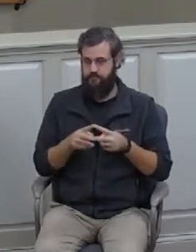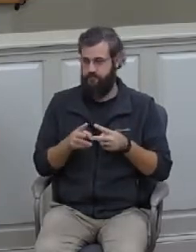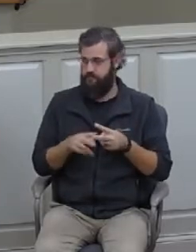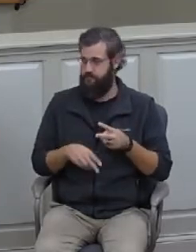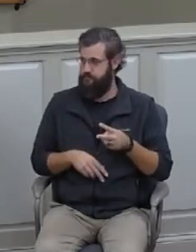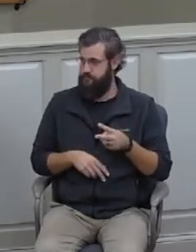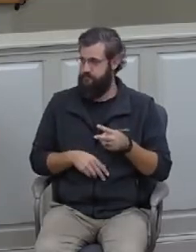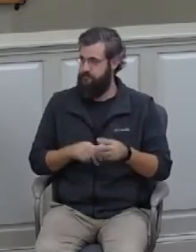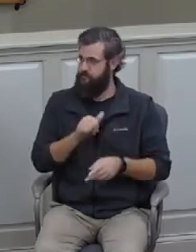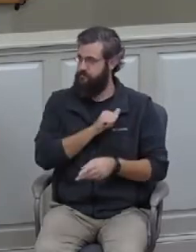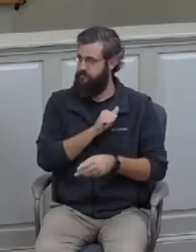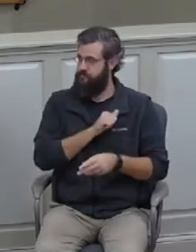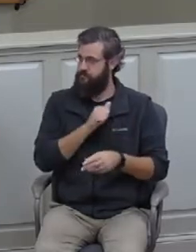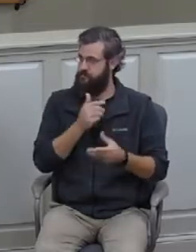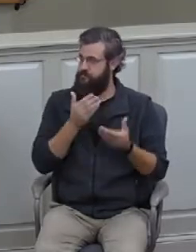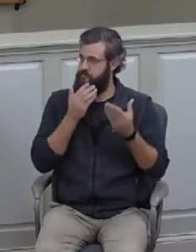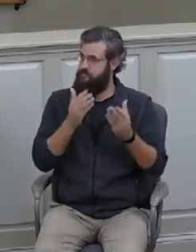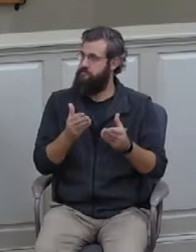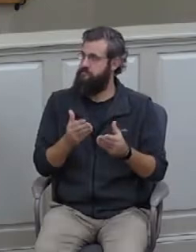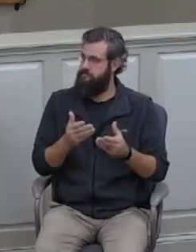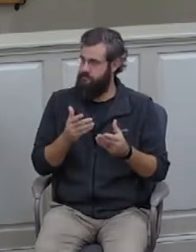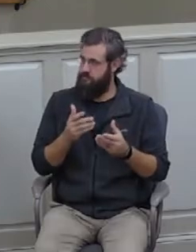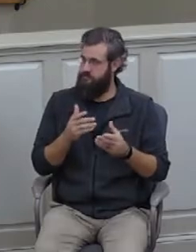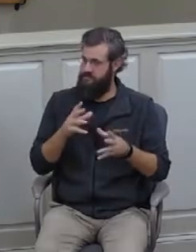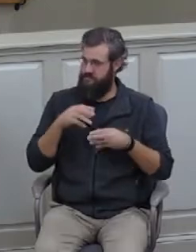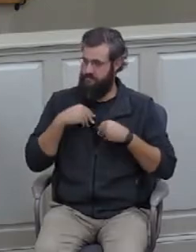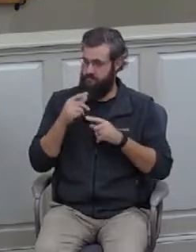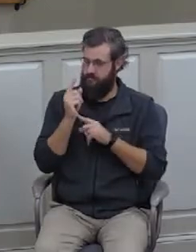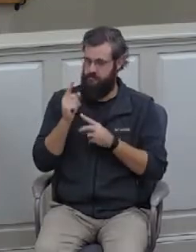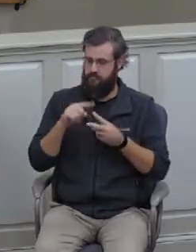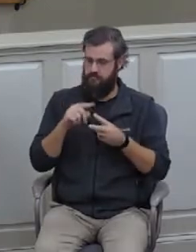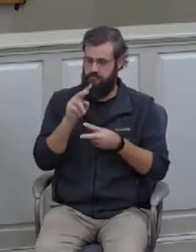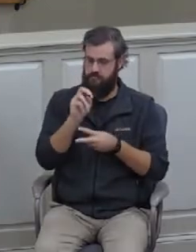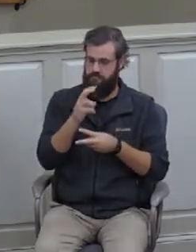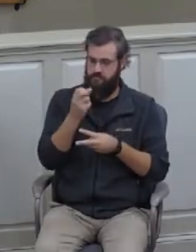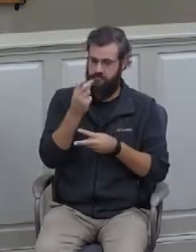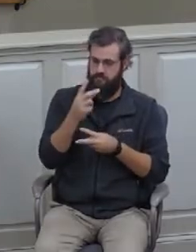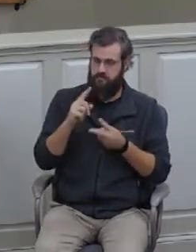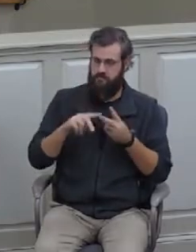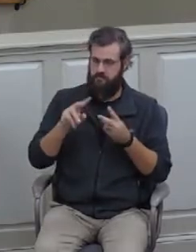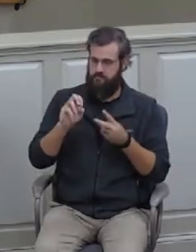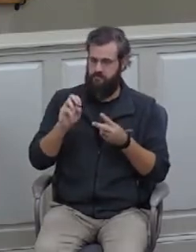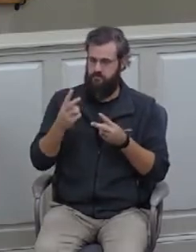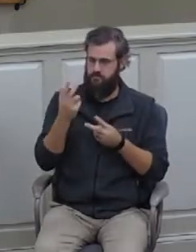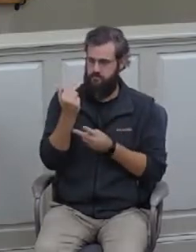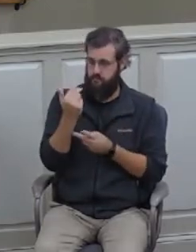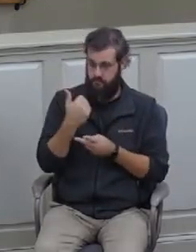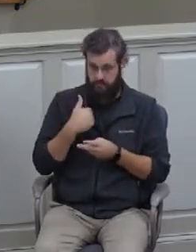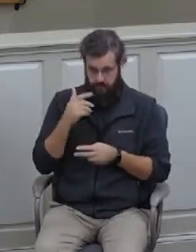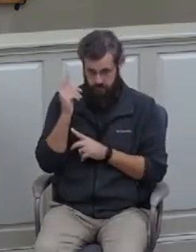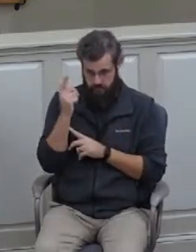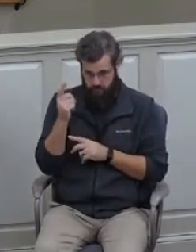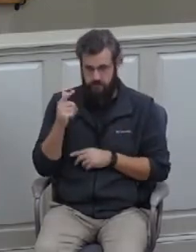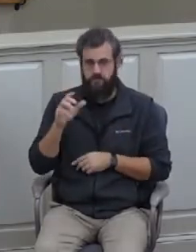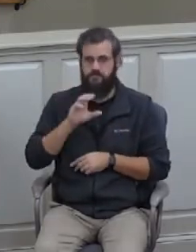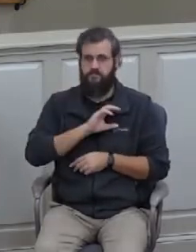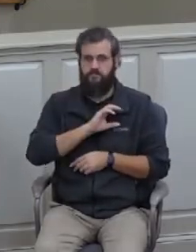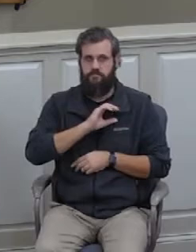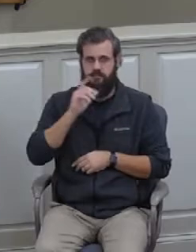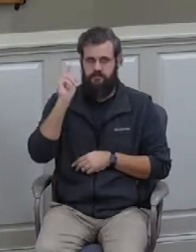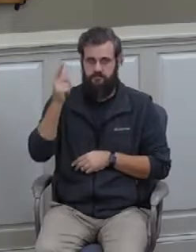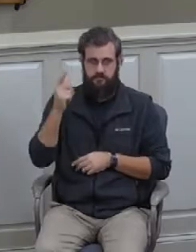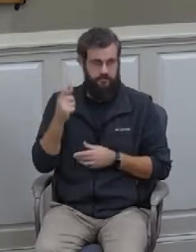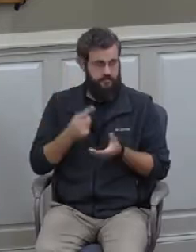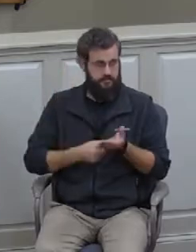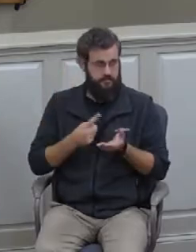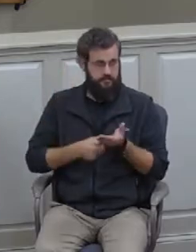I'll offer a motion to accept the minutes of November the 12th and 13th as presented. Thanks, Commissioner Atkins. Is there a second? Commissioner Cottle,